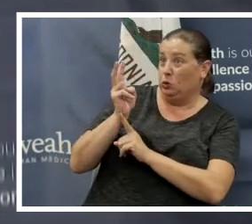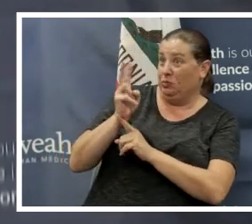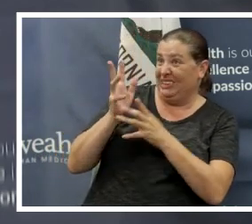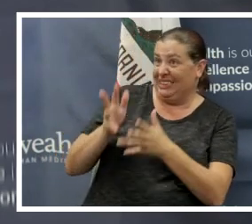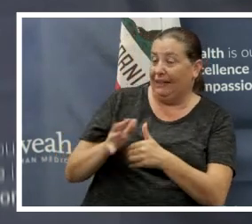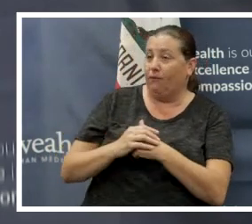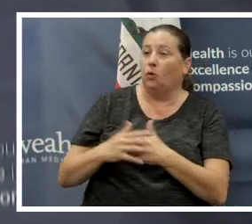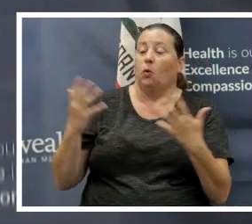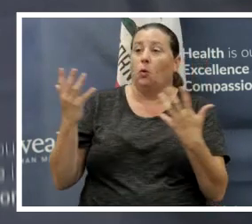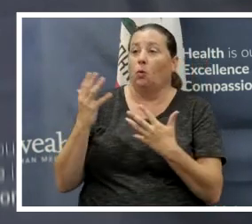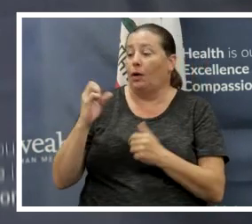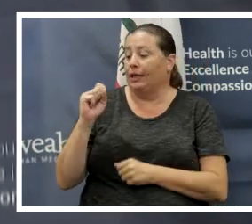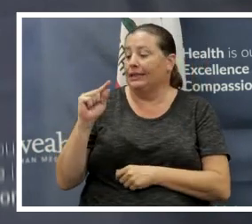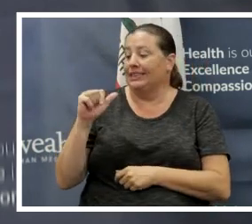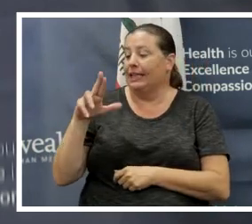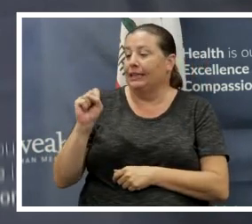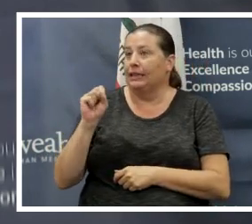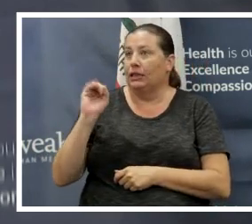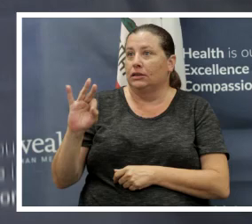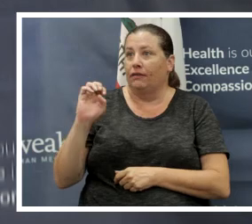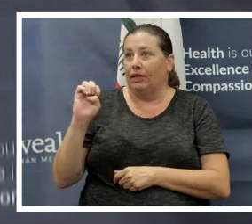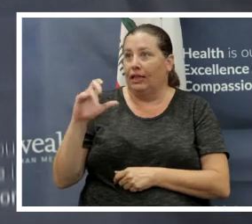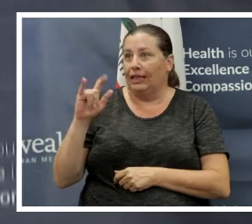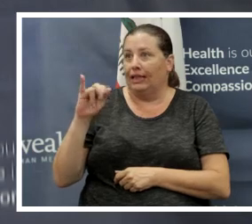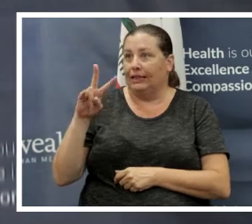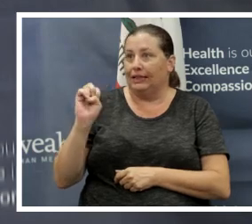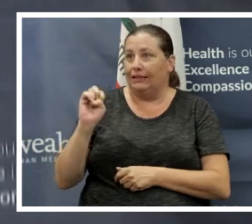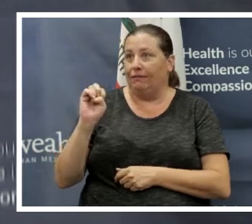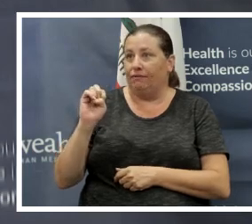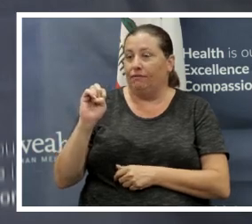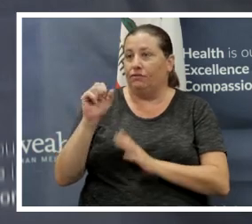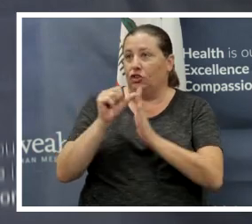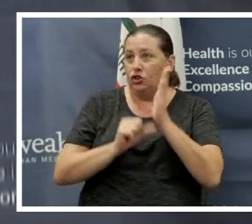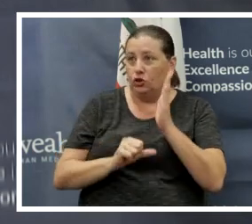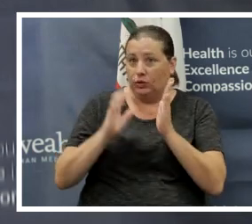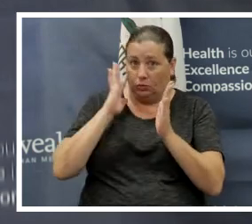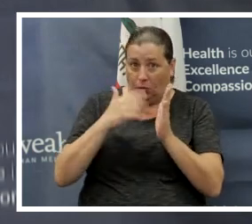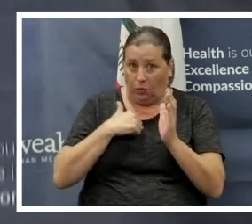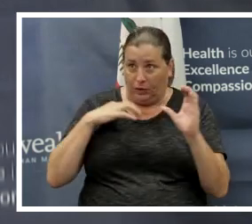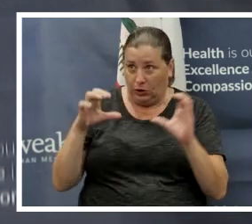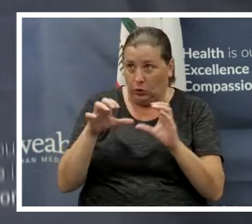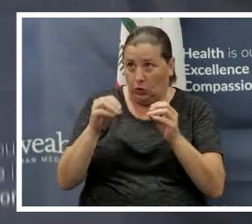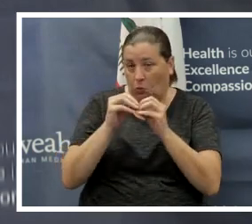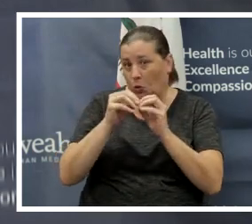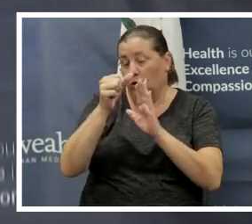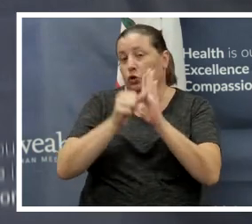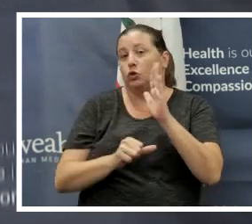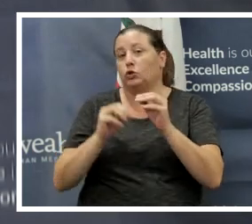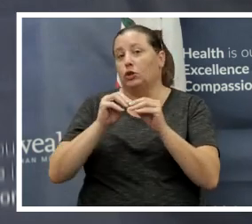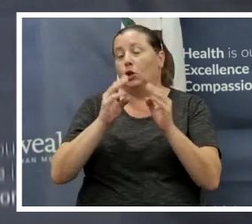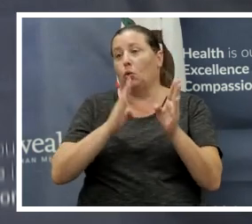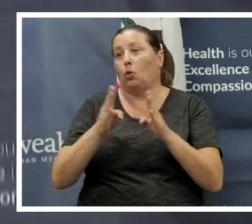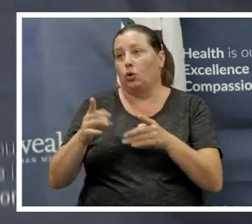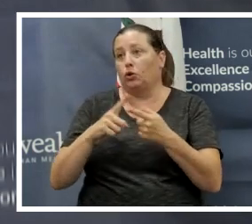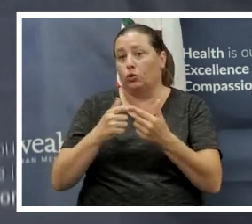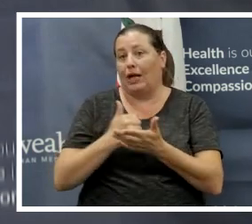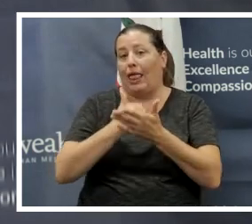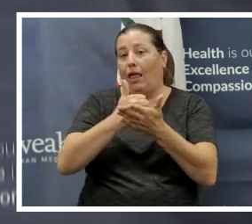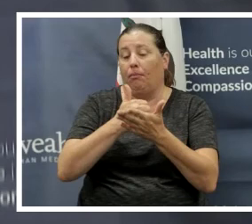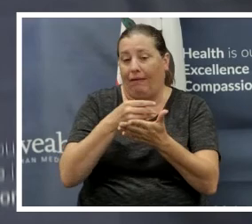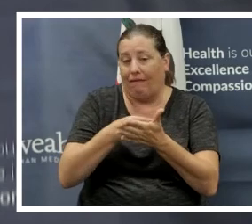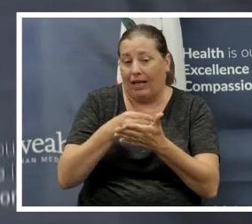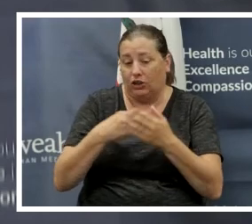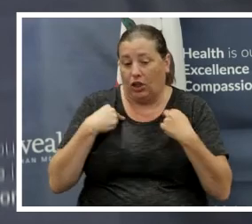what is the status of elective surgeries? We have a question that's come in. Are we able to do more surgeries in order to help the financial health of the We are. district?